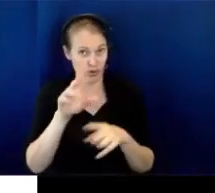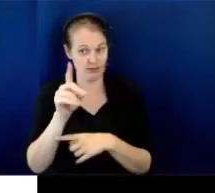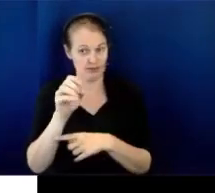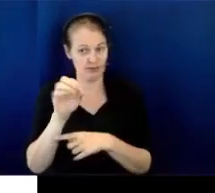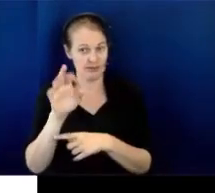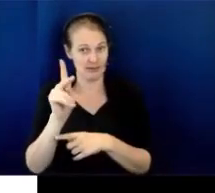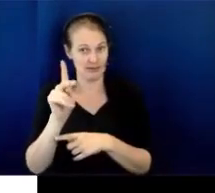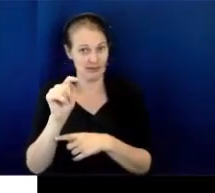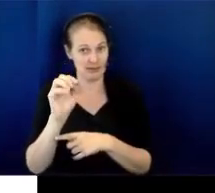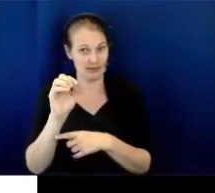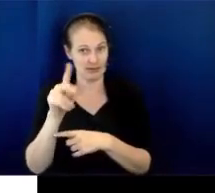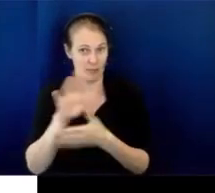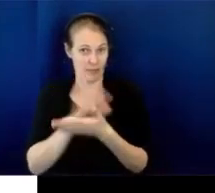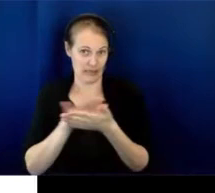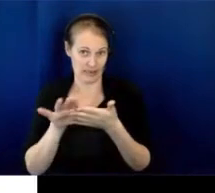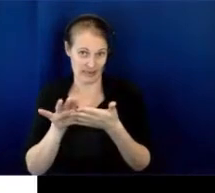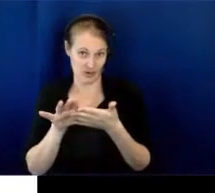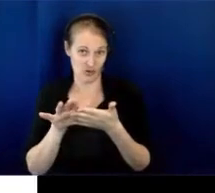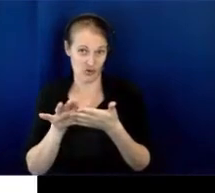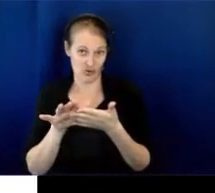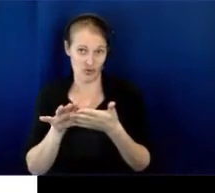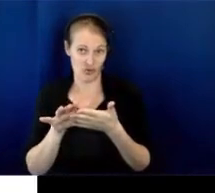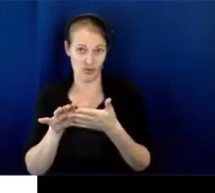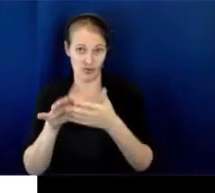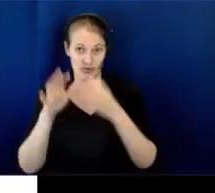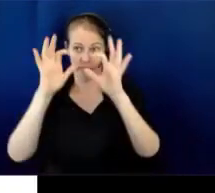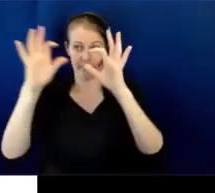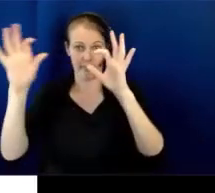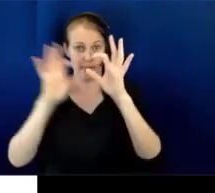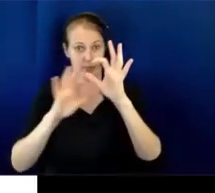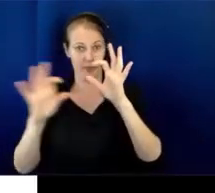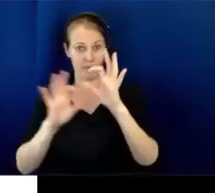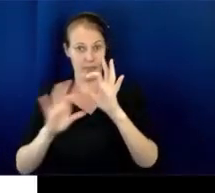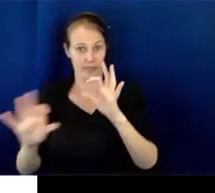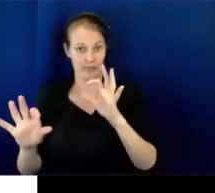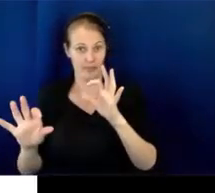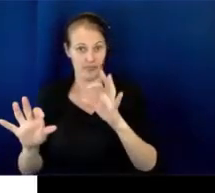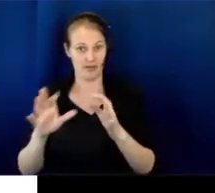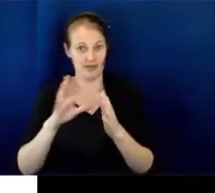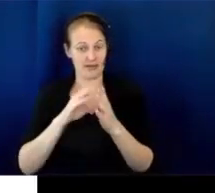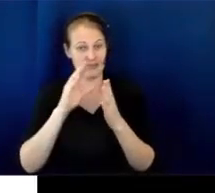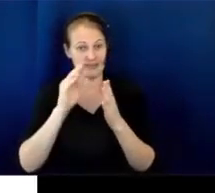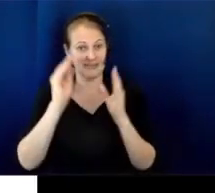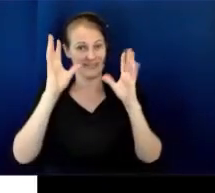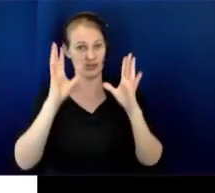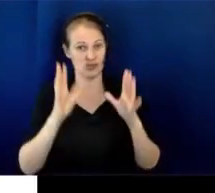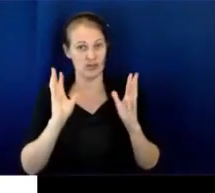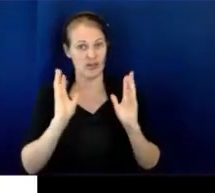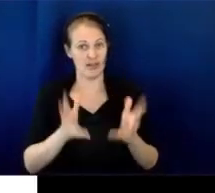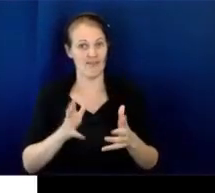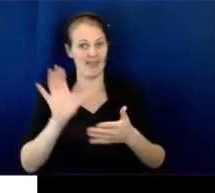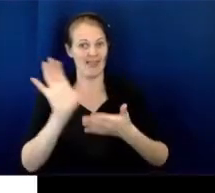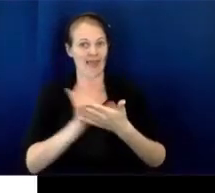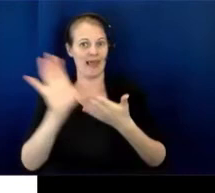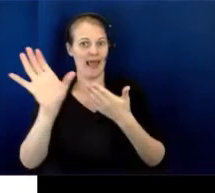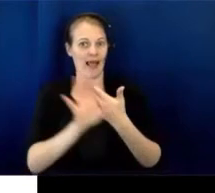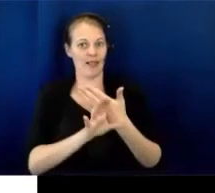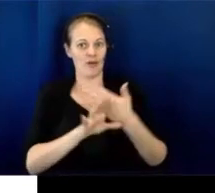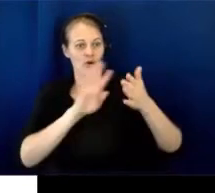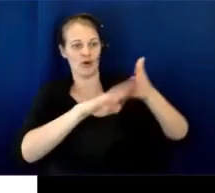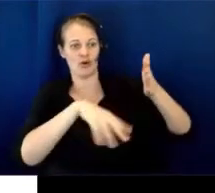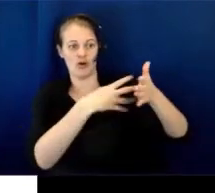clear. I've heard some horror stories of like of teachers leaving their calendar up and they've had like sensitive